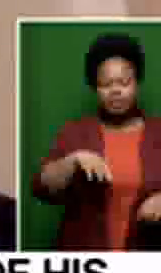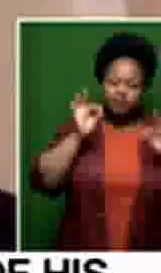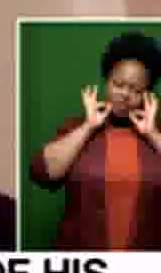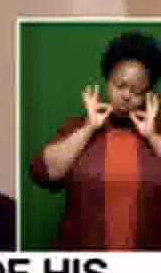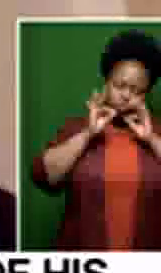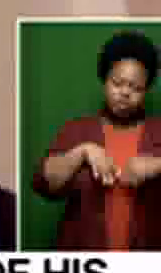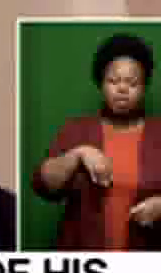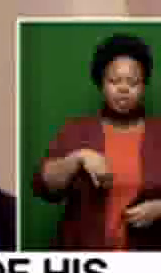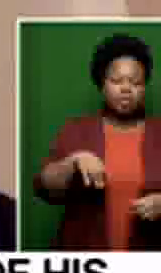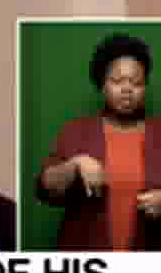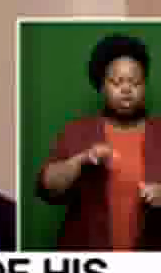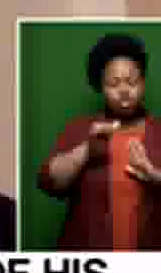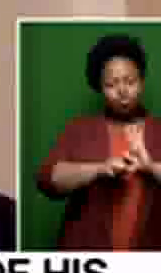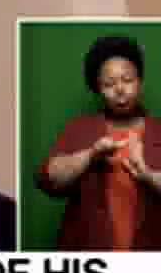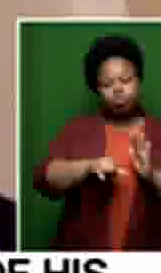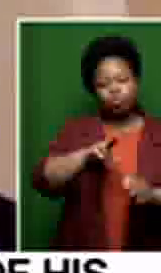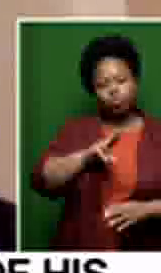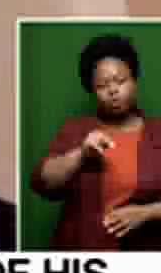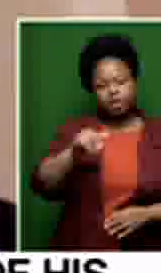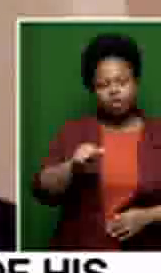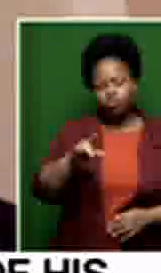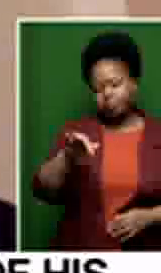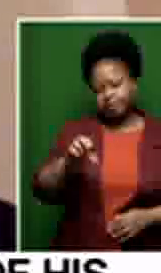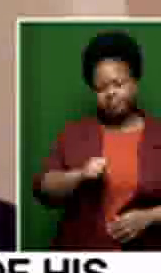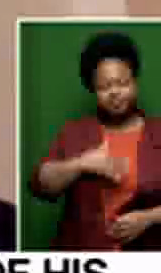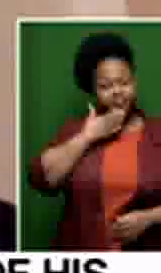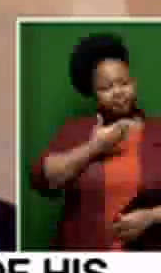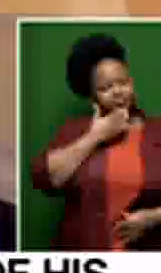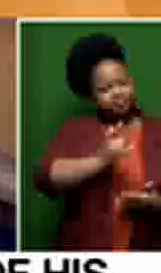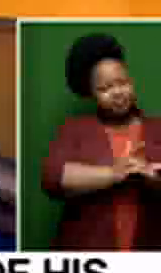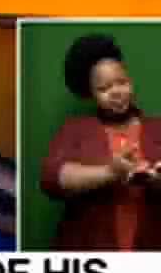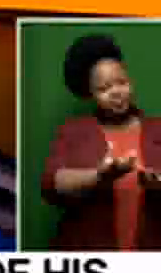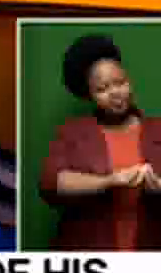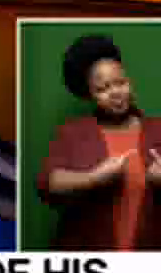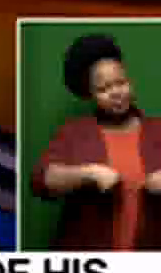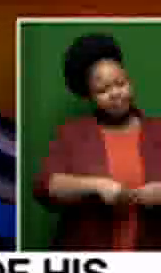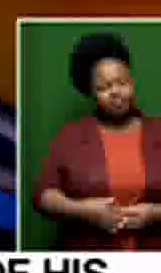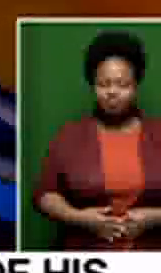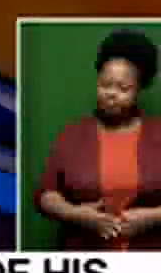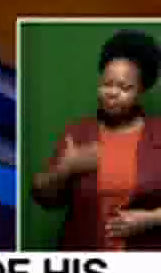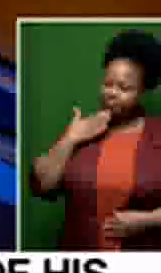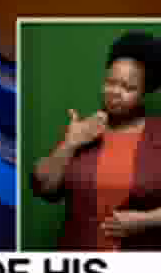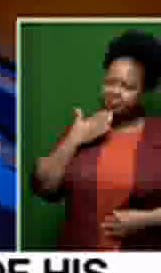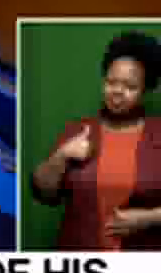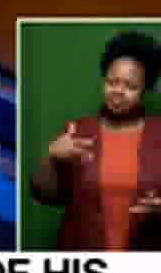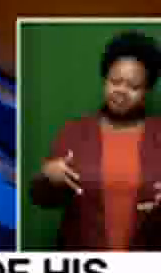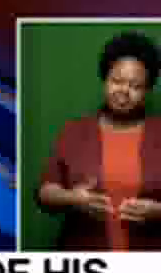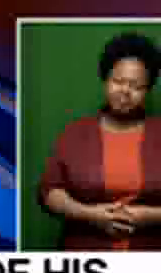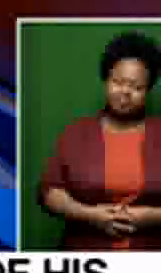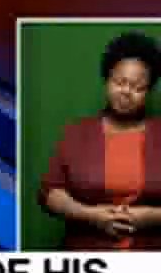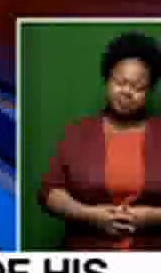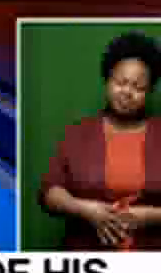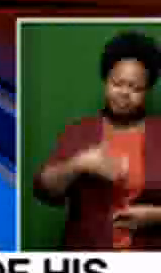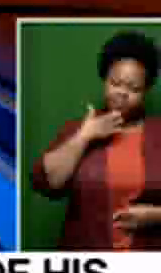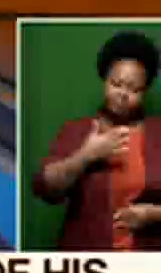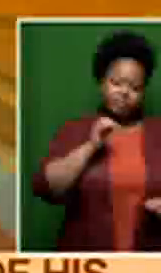it's Una Rams. Okay, Una Rams, lovely chatting to you, man. Thank you so much for joining us. Awesome chat. Thank you for having me. Great stuff.